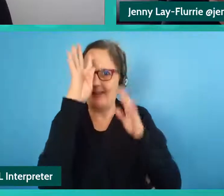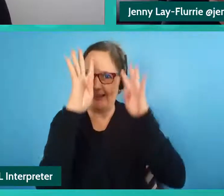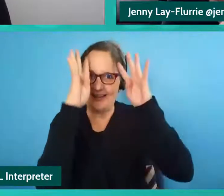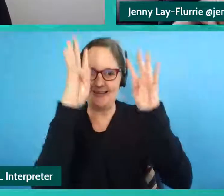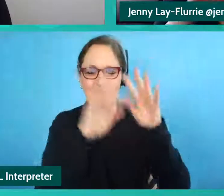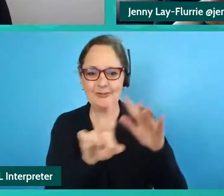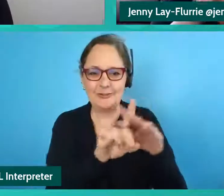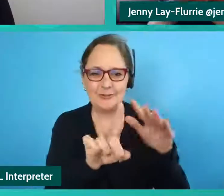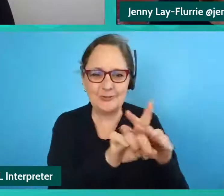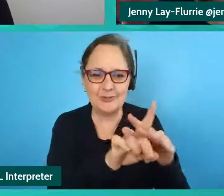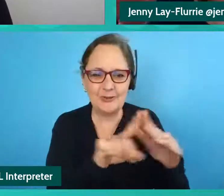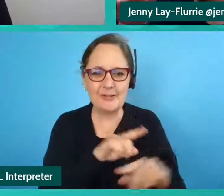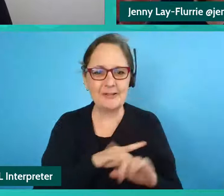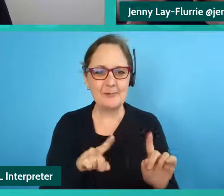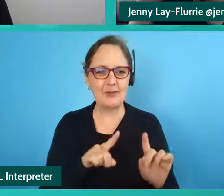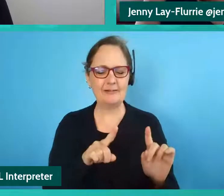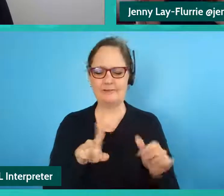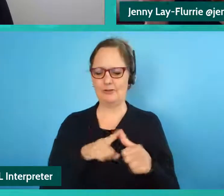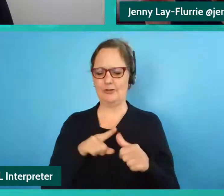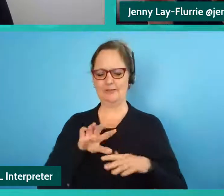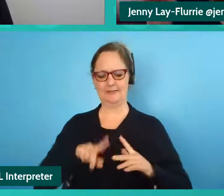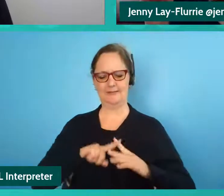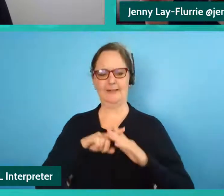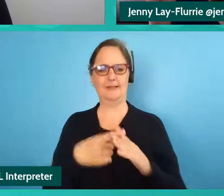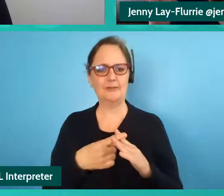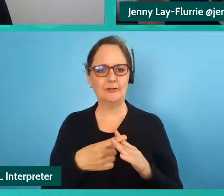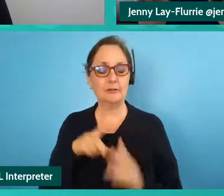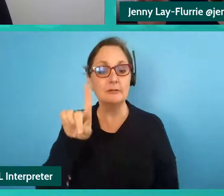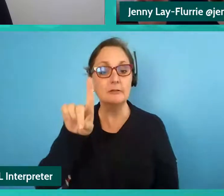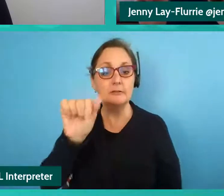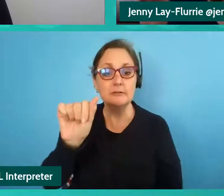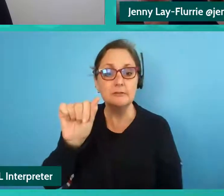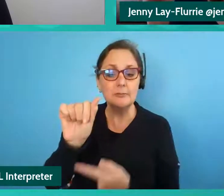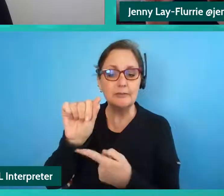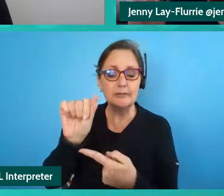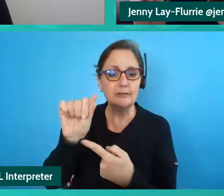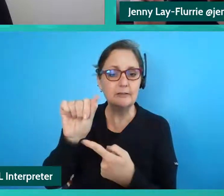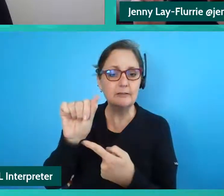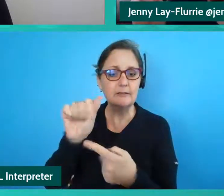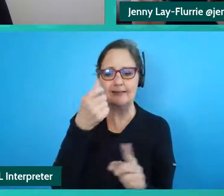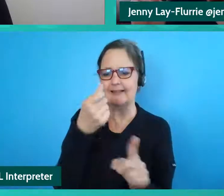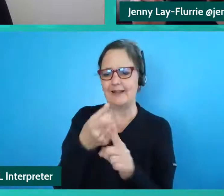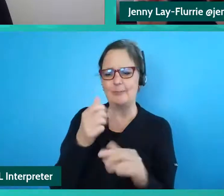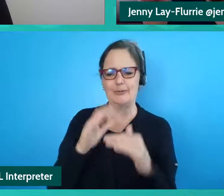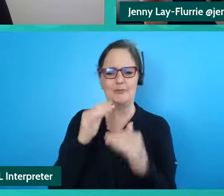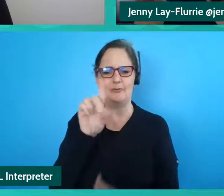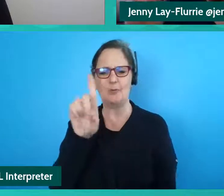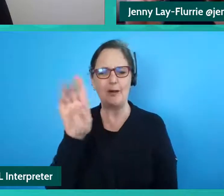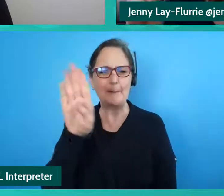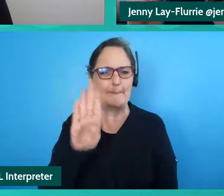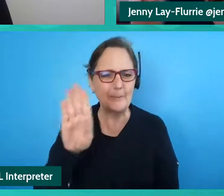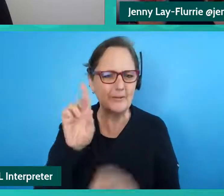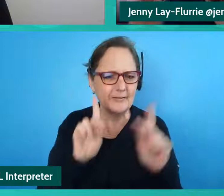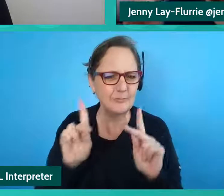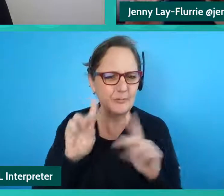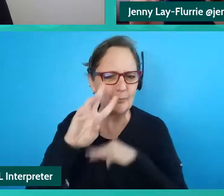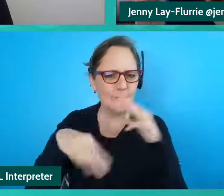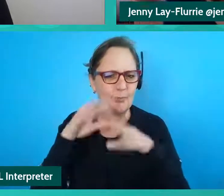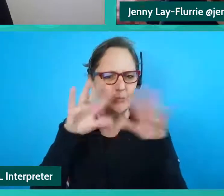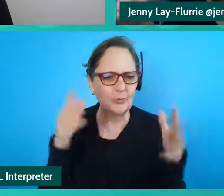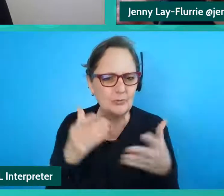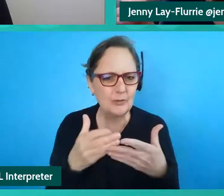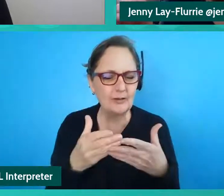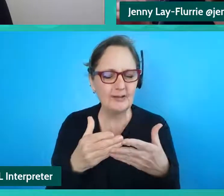channel, but yeah, let's get grounded. Disability is something that impacts over 1 billion people in the world. And frankly, I think it's a lot